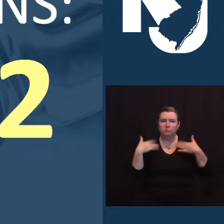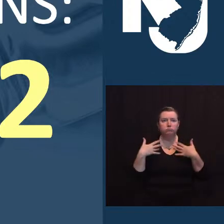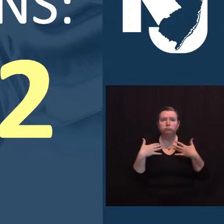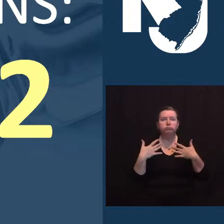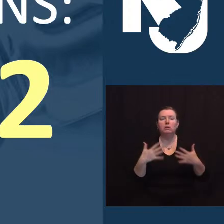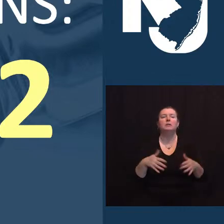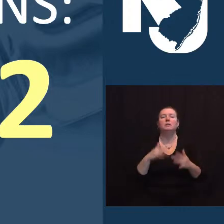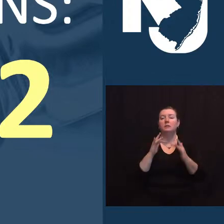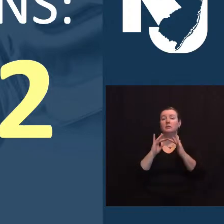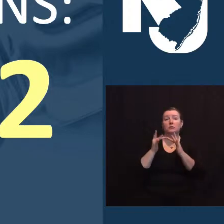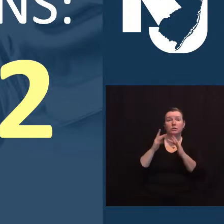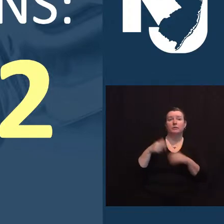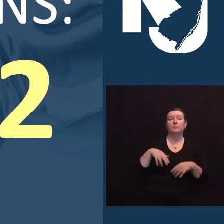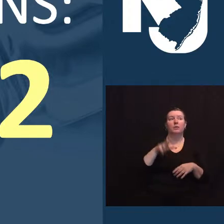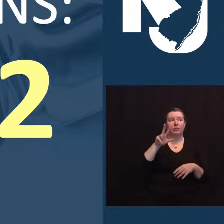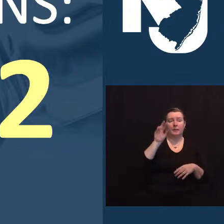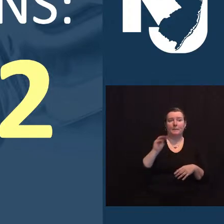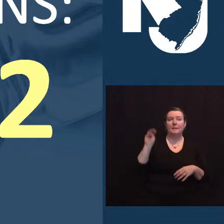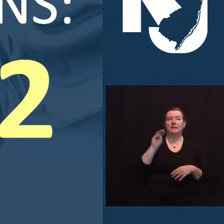morning,